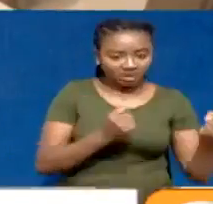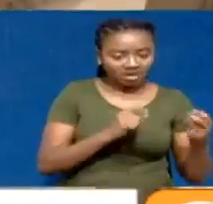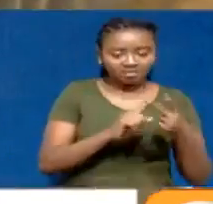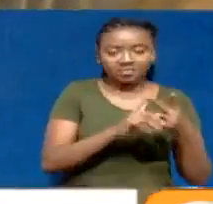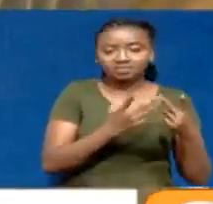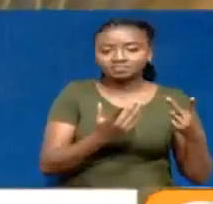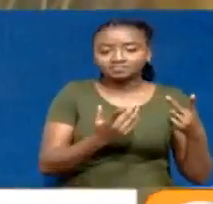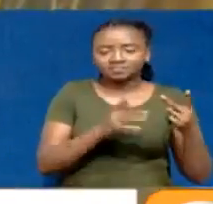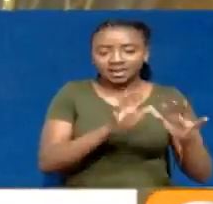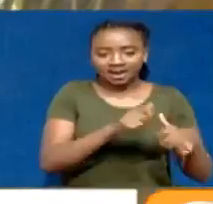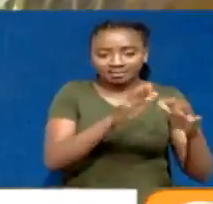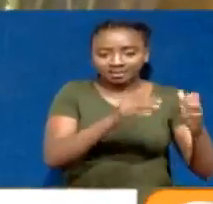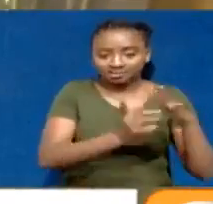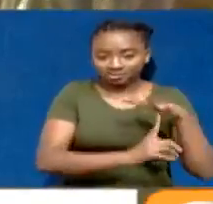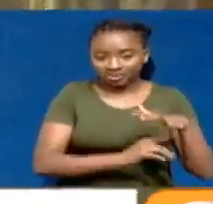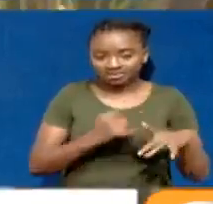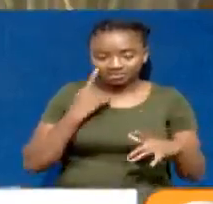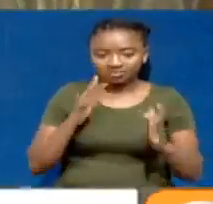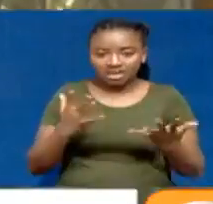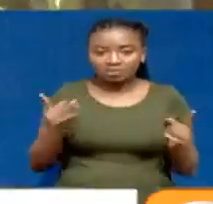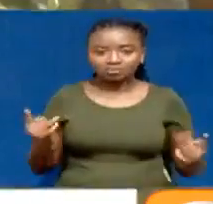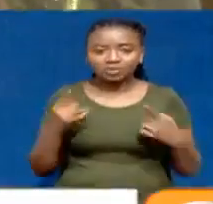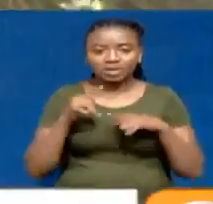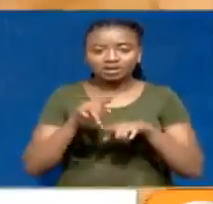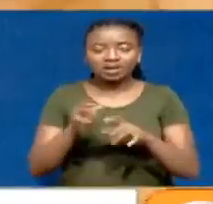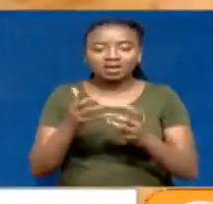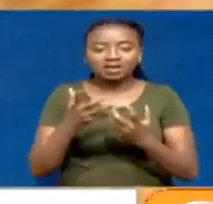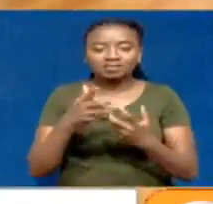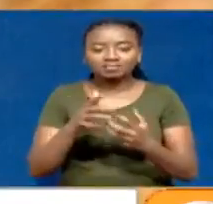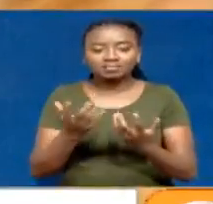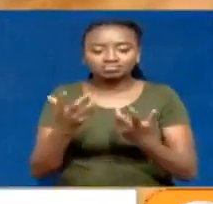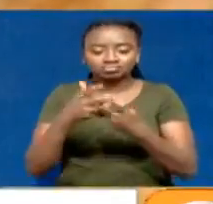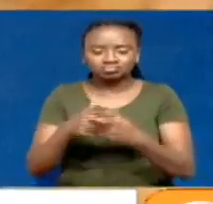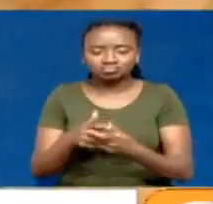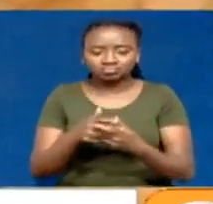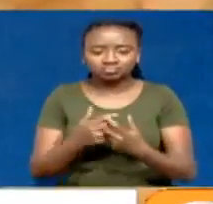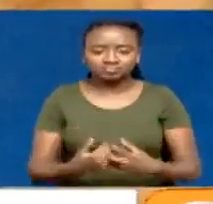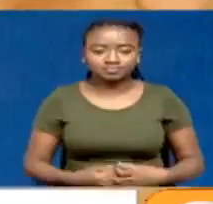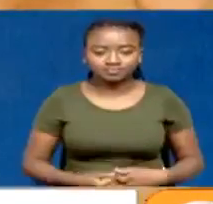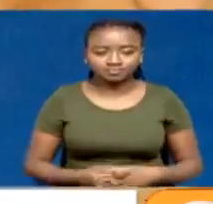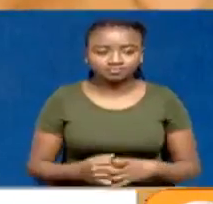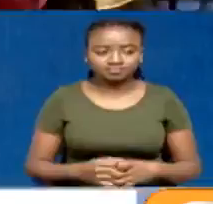health and agriculture as they seek to harmonize the Miraa value chain.